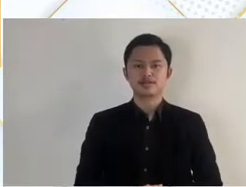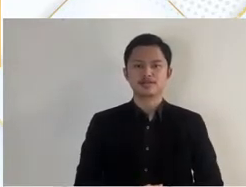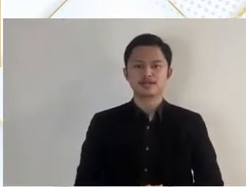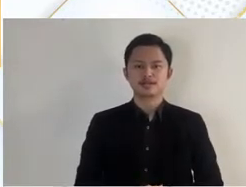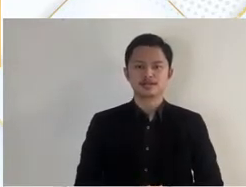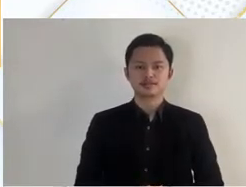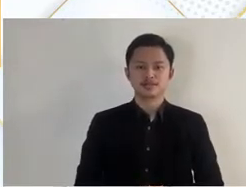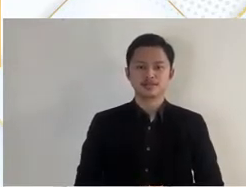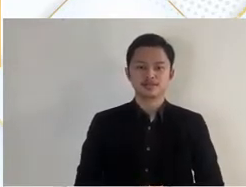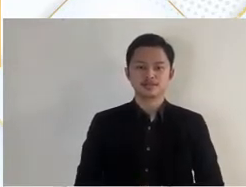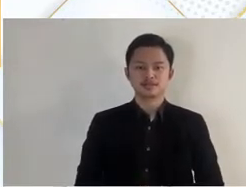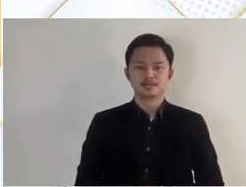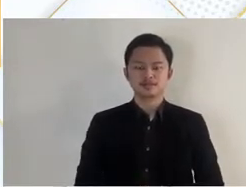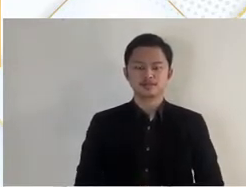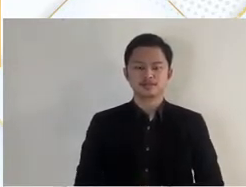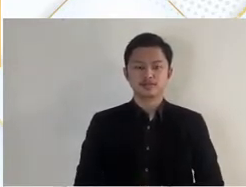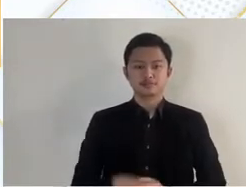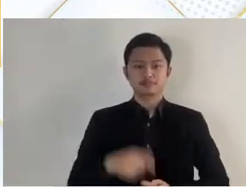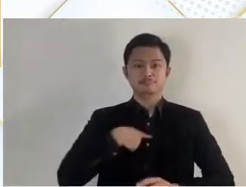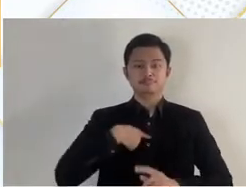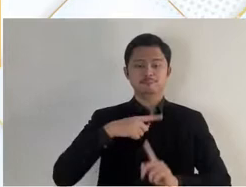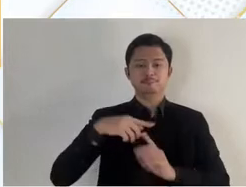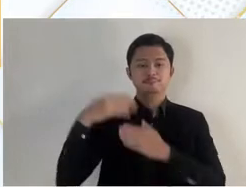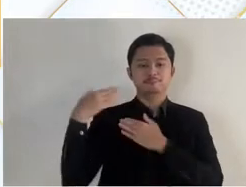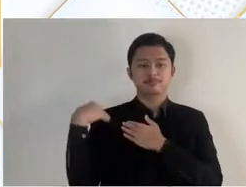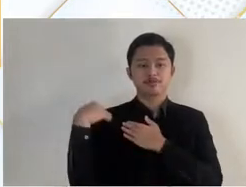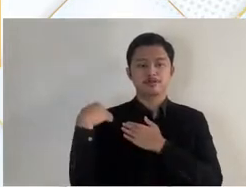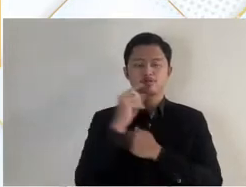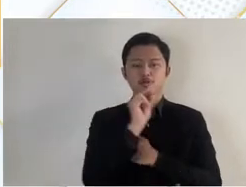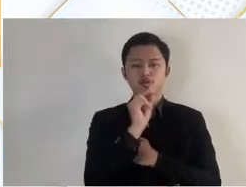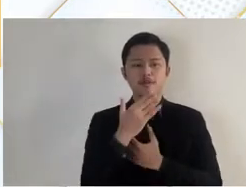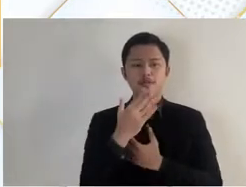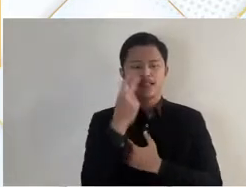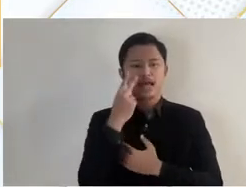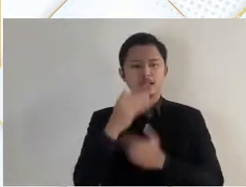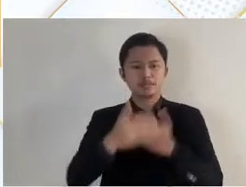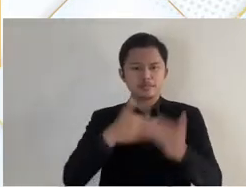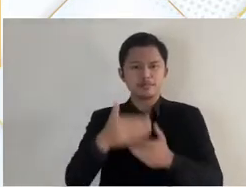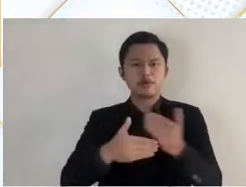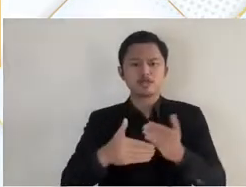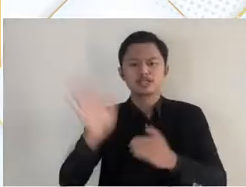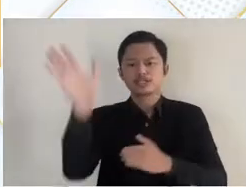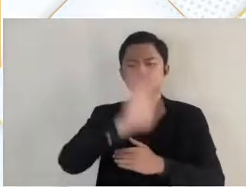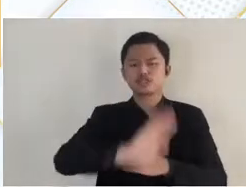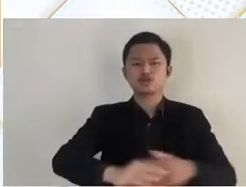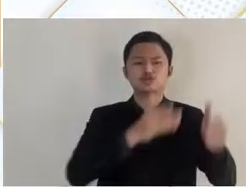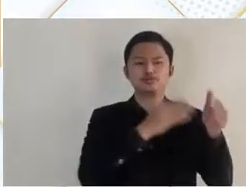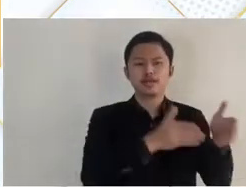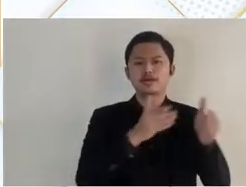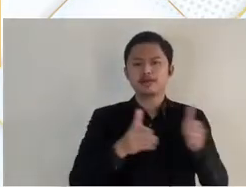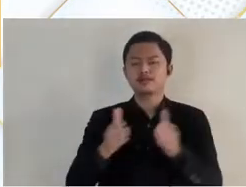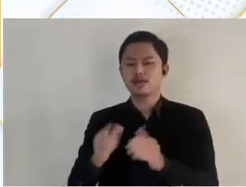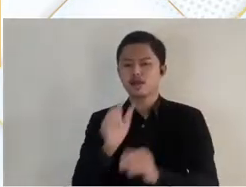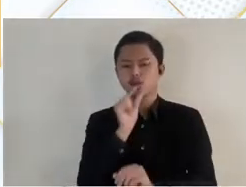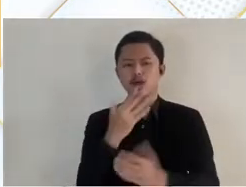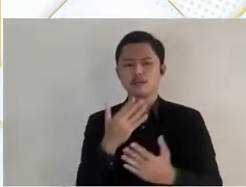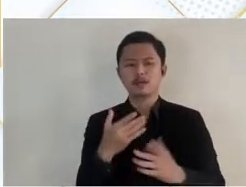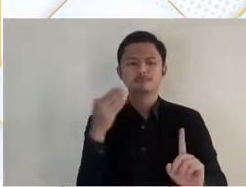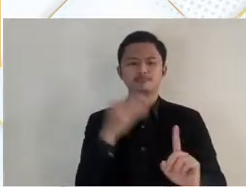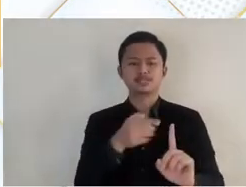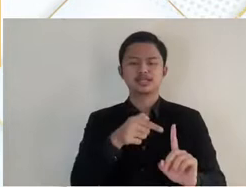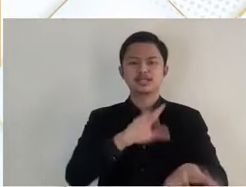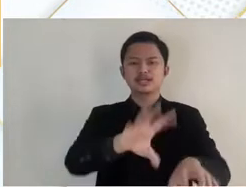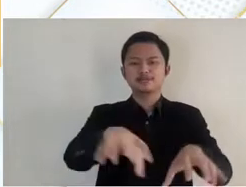As an operations officer, I had to oversee the operations of a whole sector of a mission area